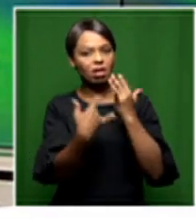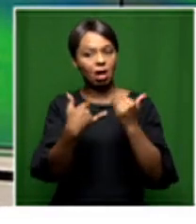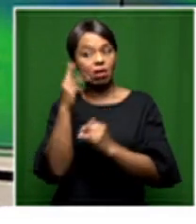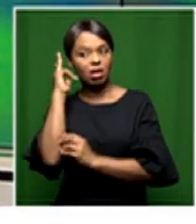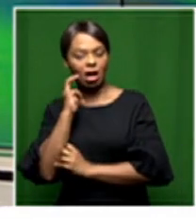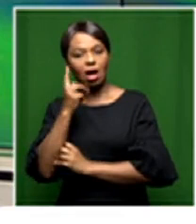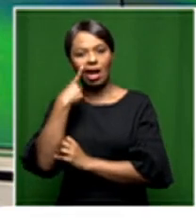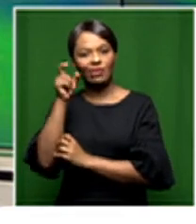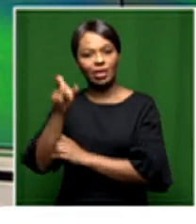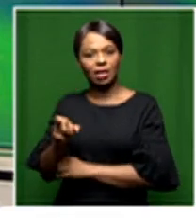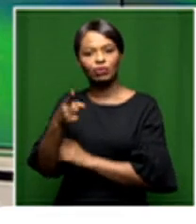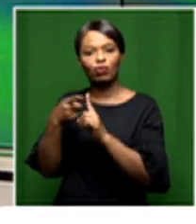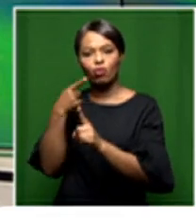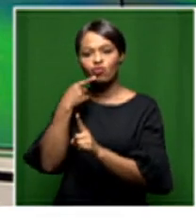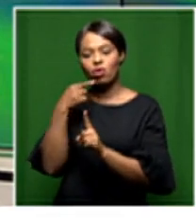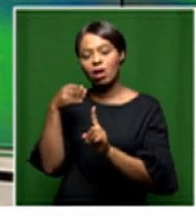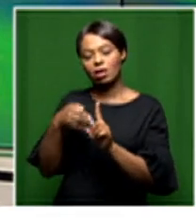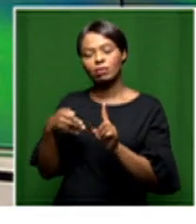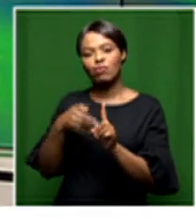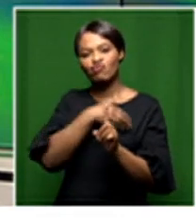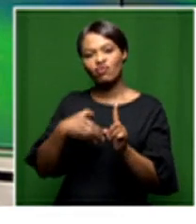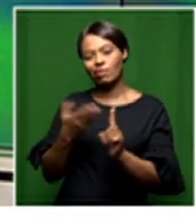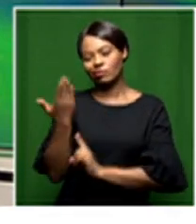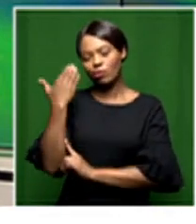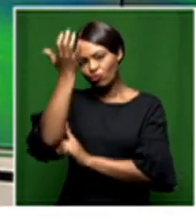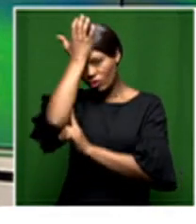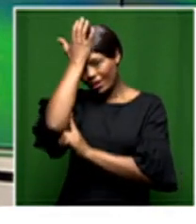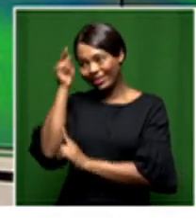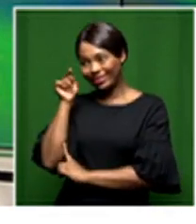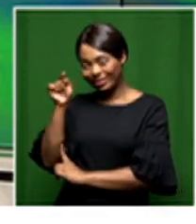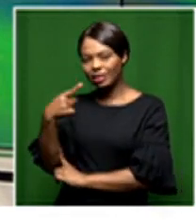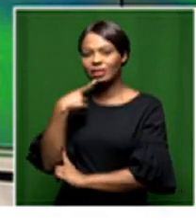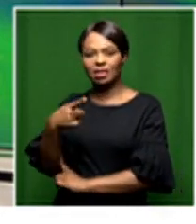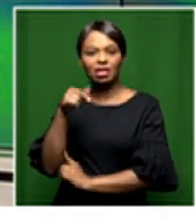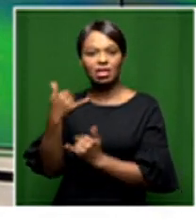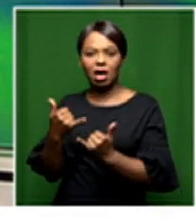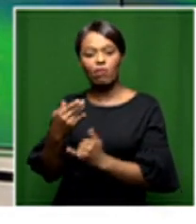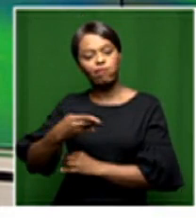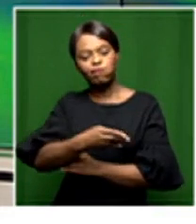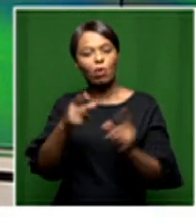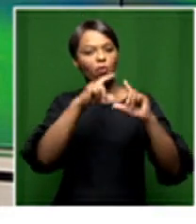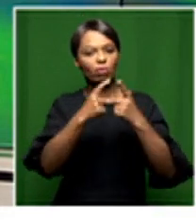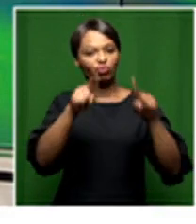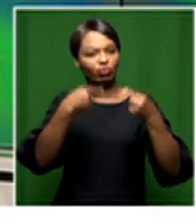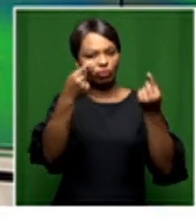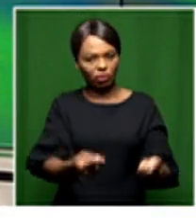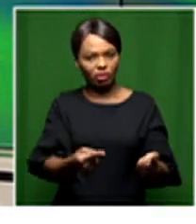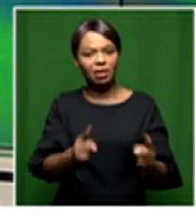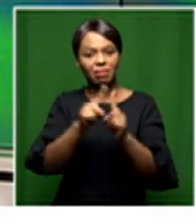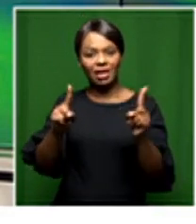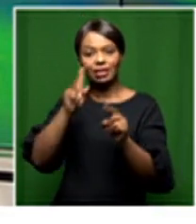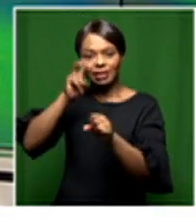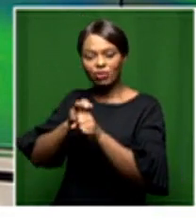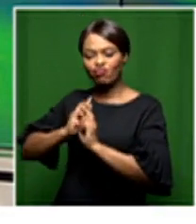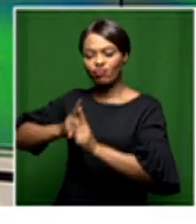evidence from former President Jacob Zuma. Now, Zuma has said that he will not appear before the commission despite a constitutional